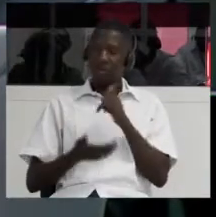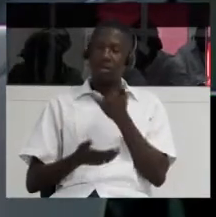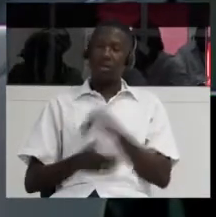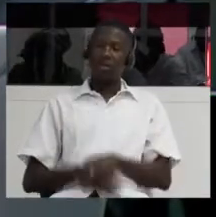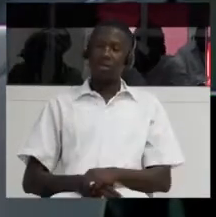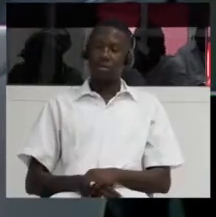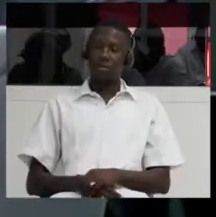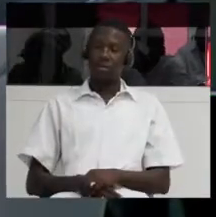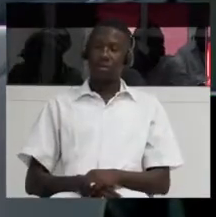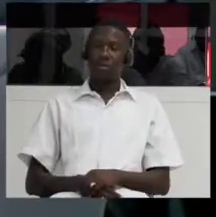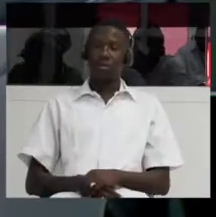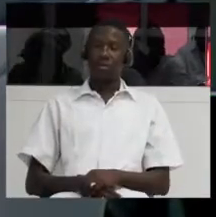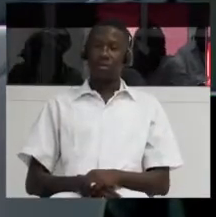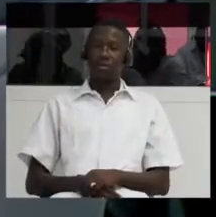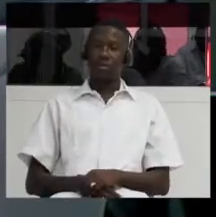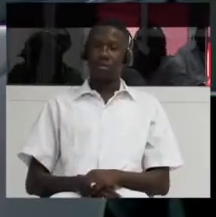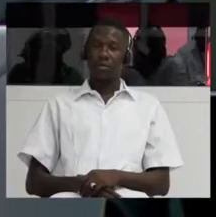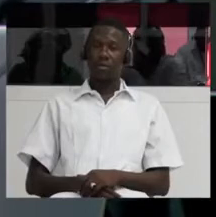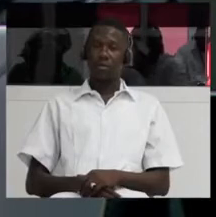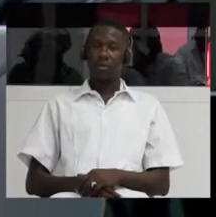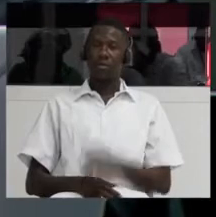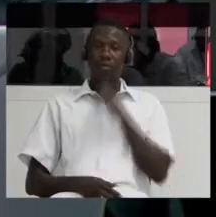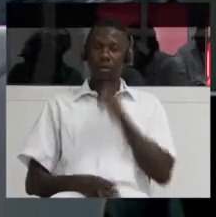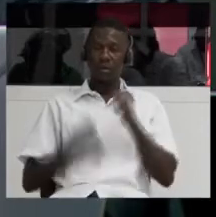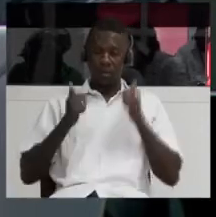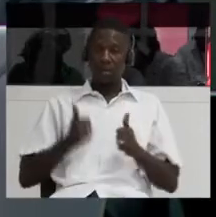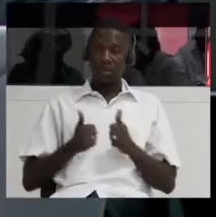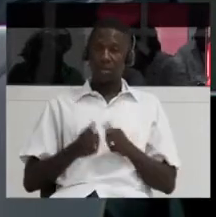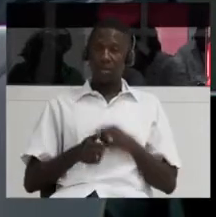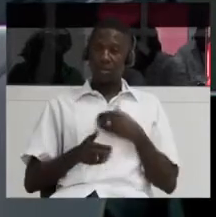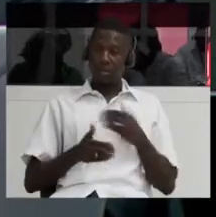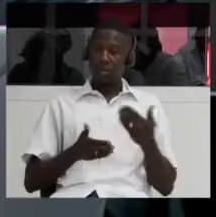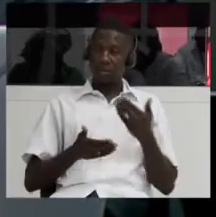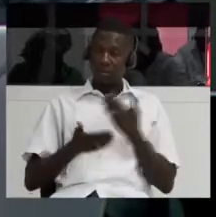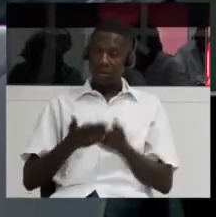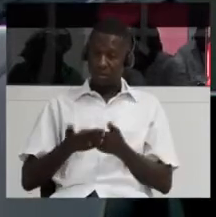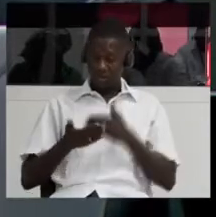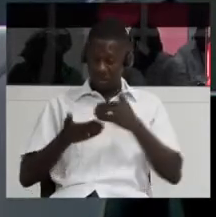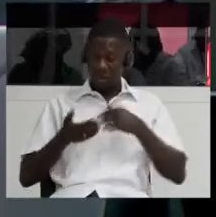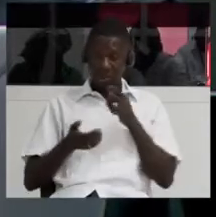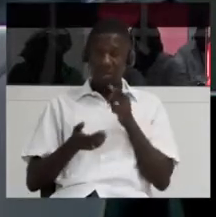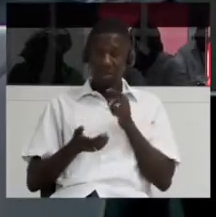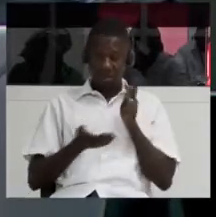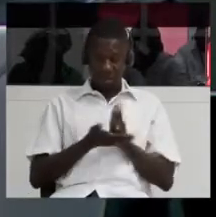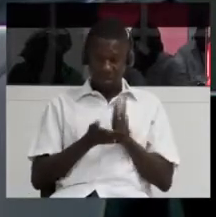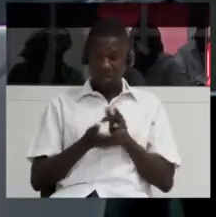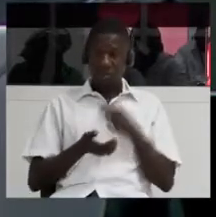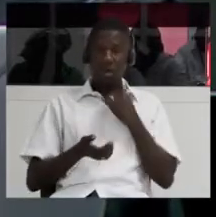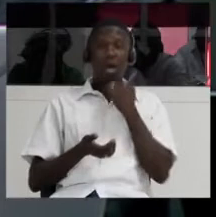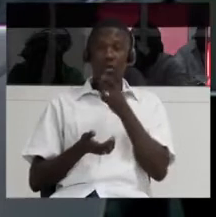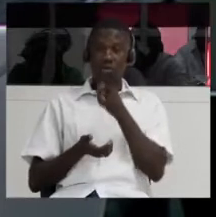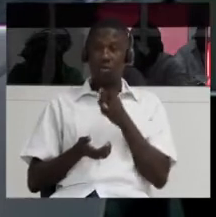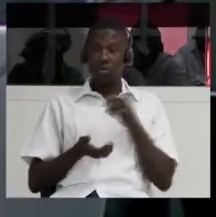Yes, Mr. Chair, at the end of his testimony, we would ask to put in